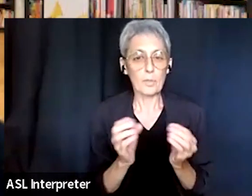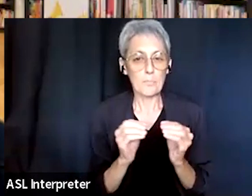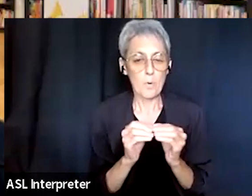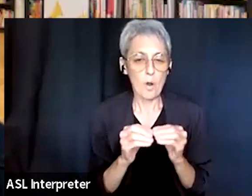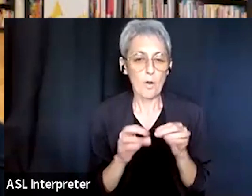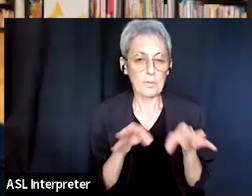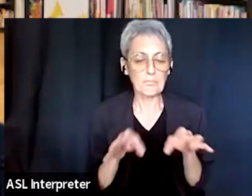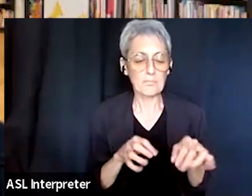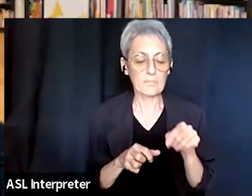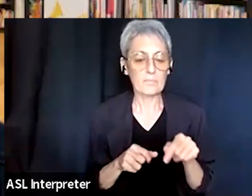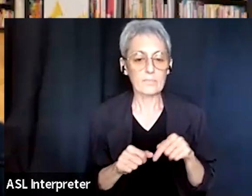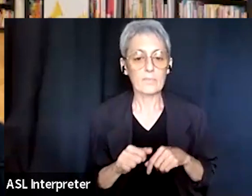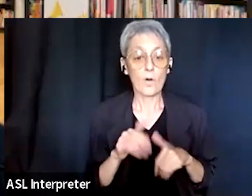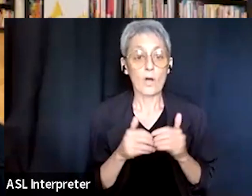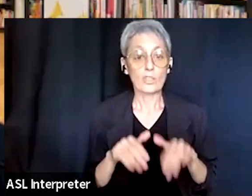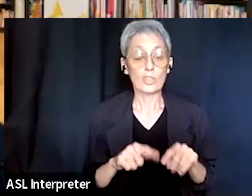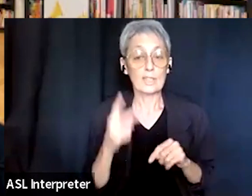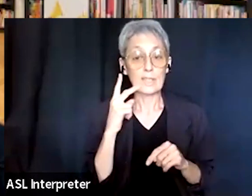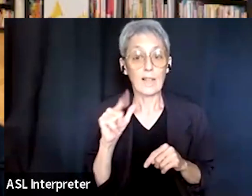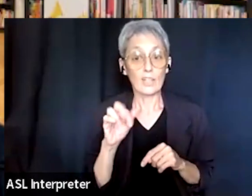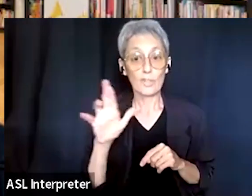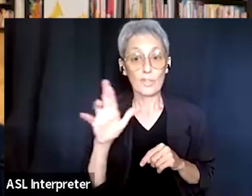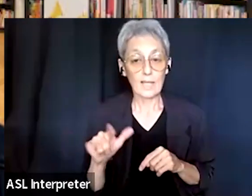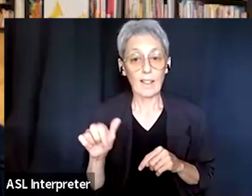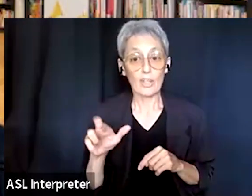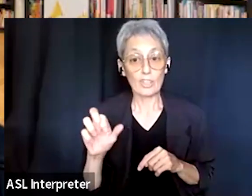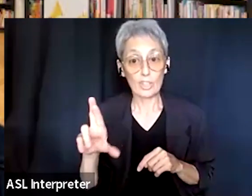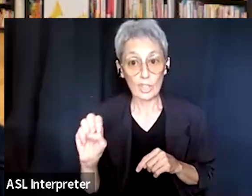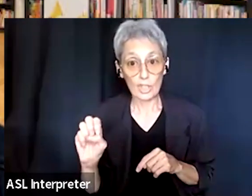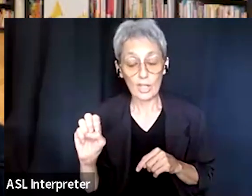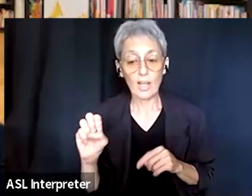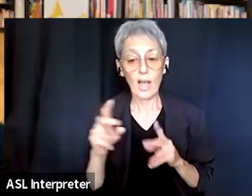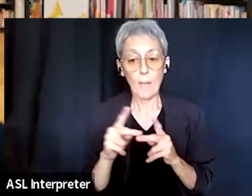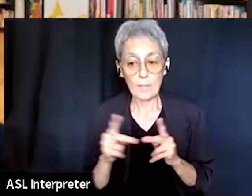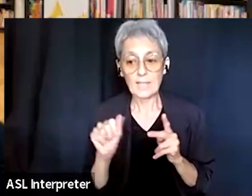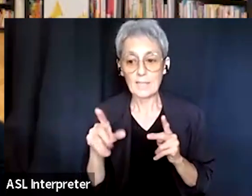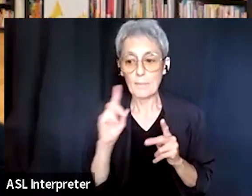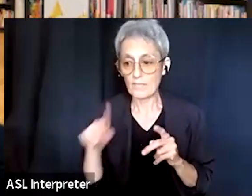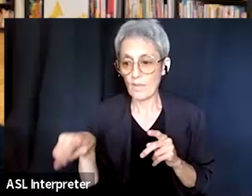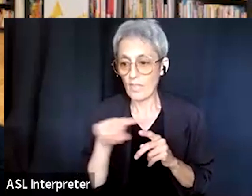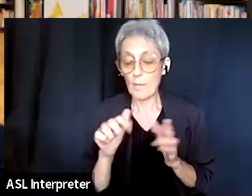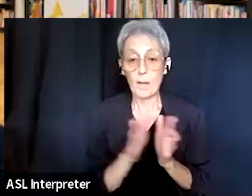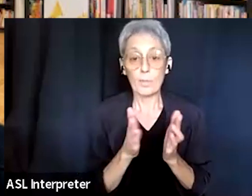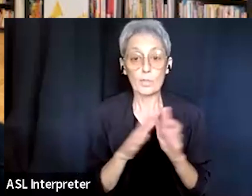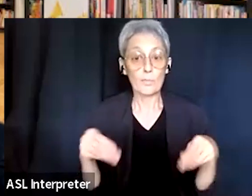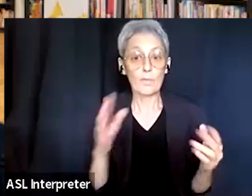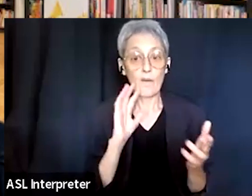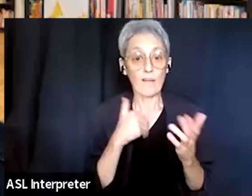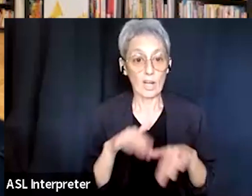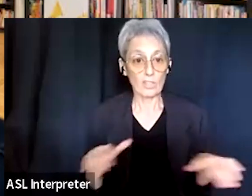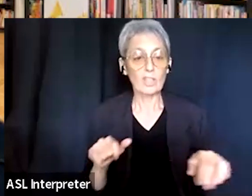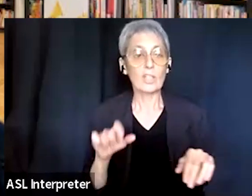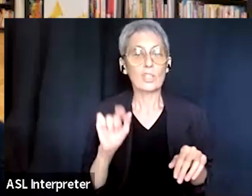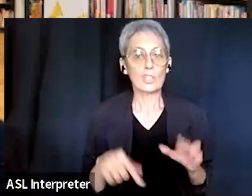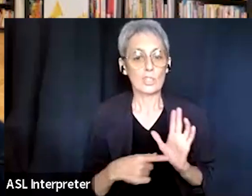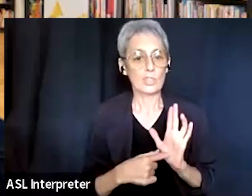children should see that literacy and literature is a place and a space for them. And the books that we provide for our children should be